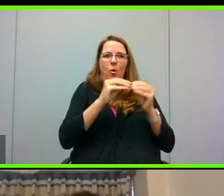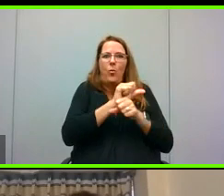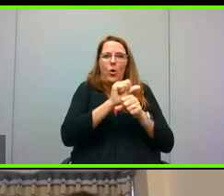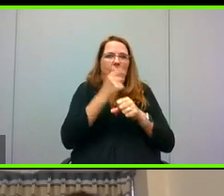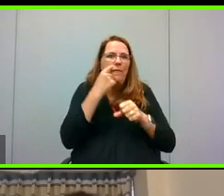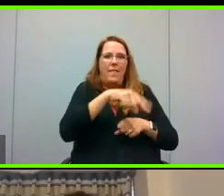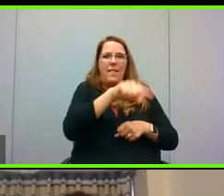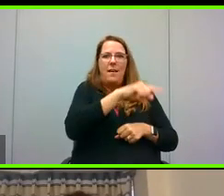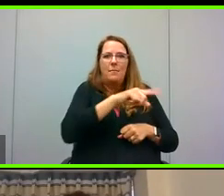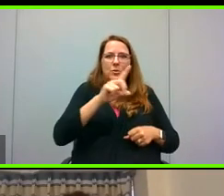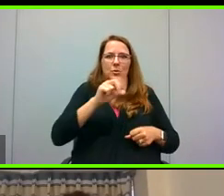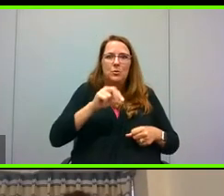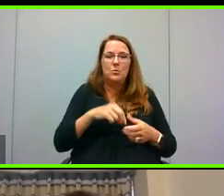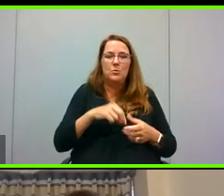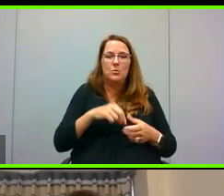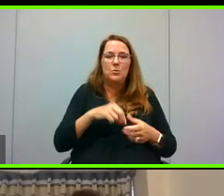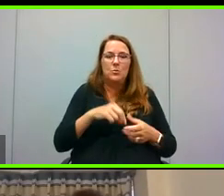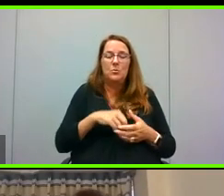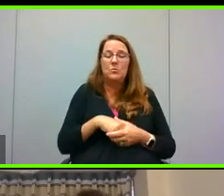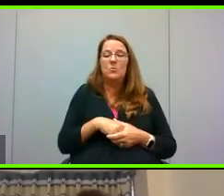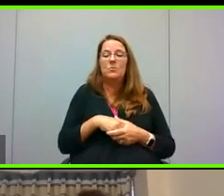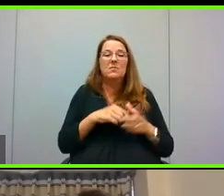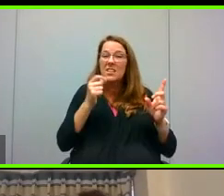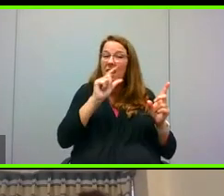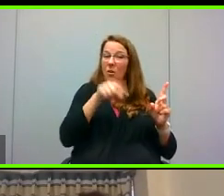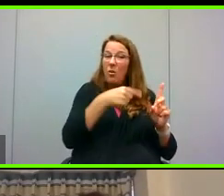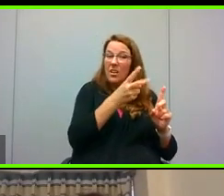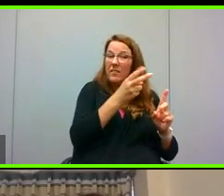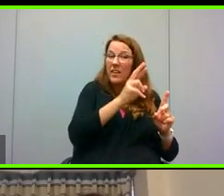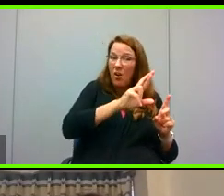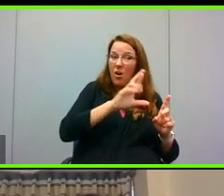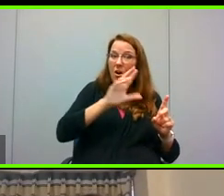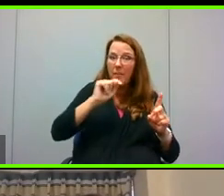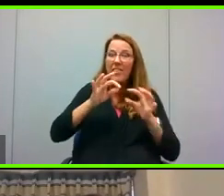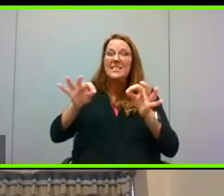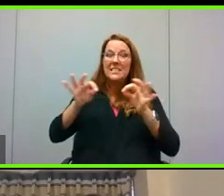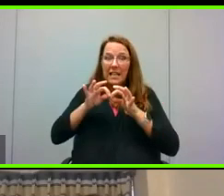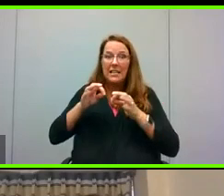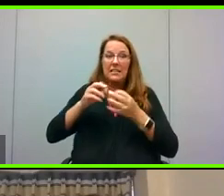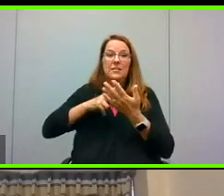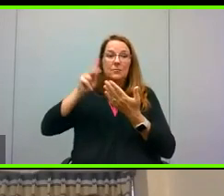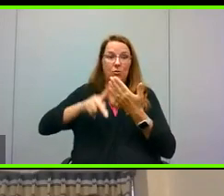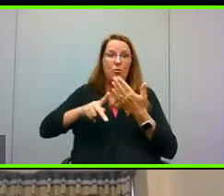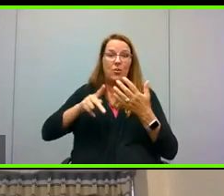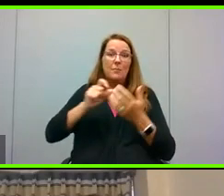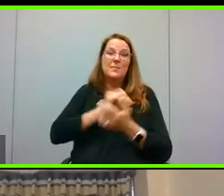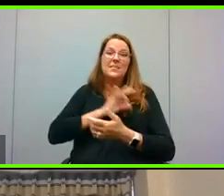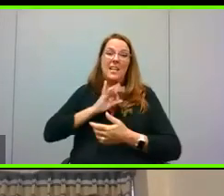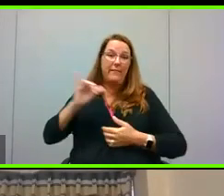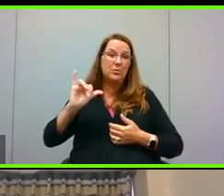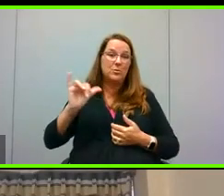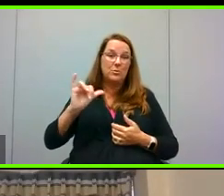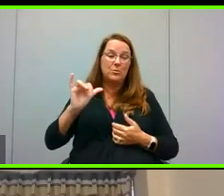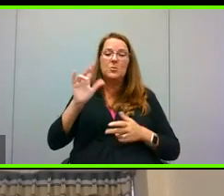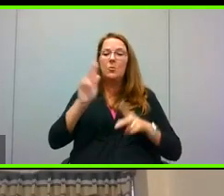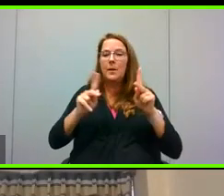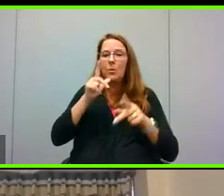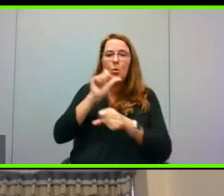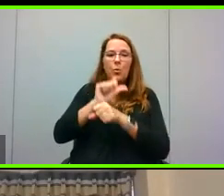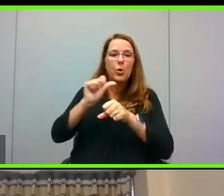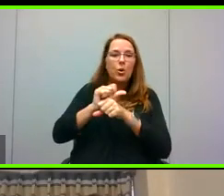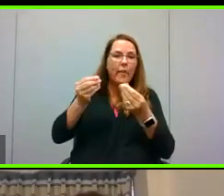not only our VR programs, this was our facilities program of staff as well. So those that worked on the grounds and